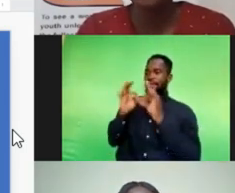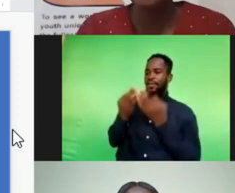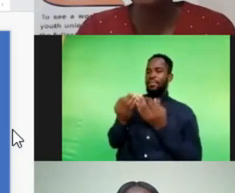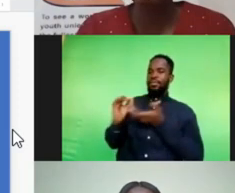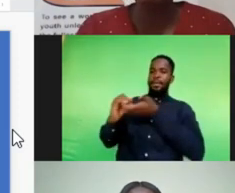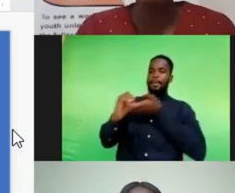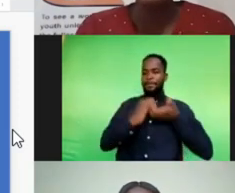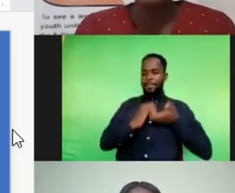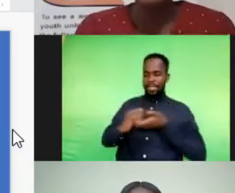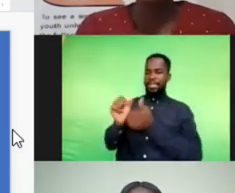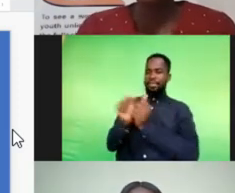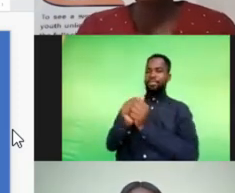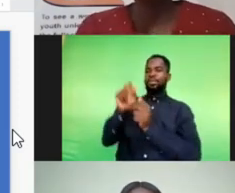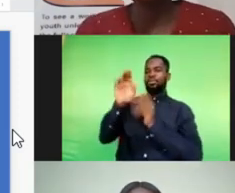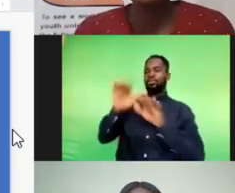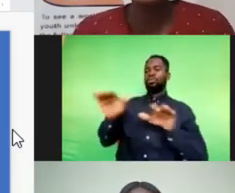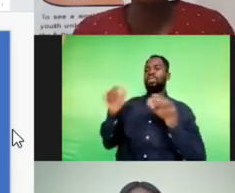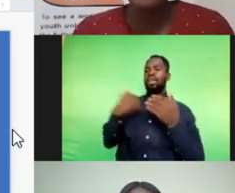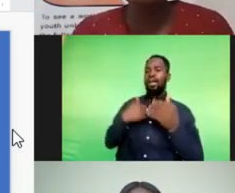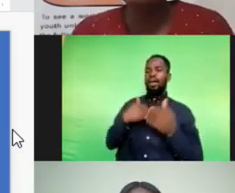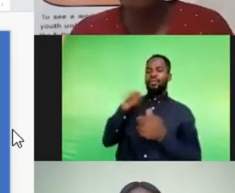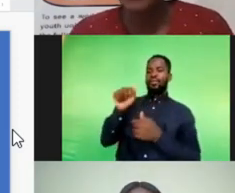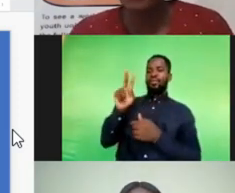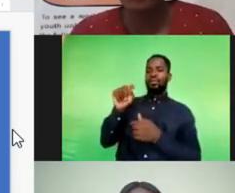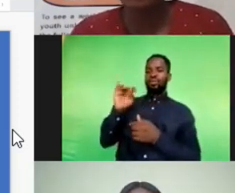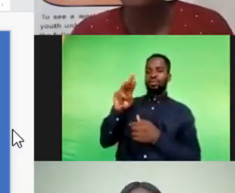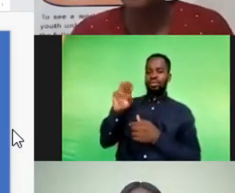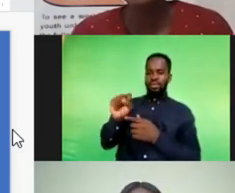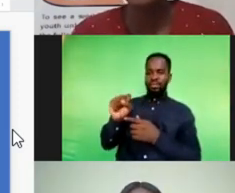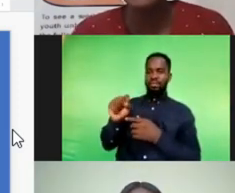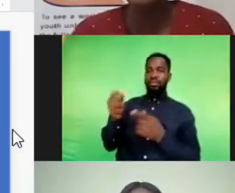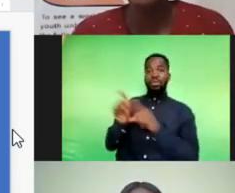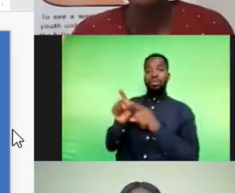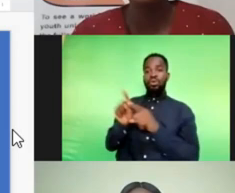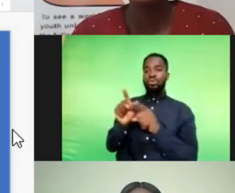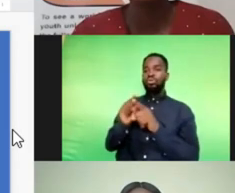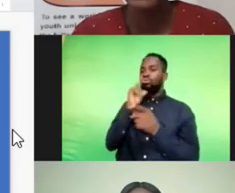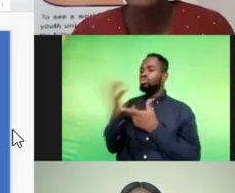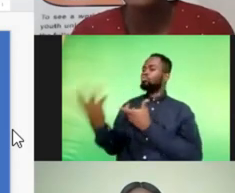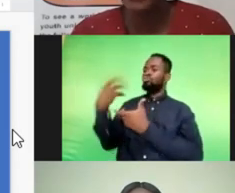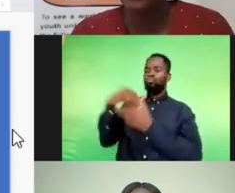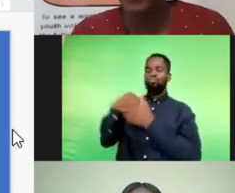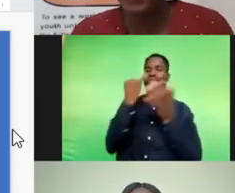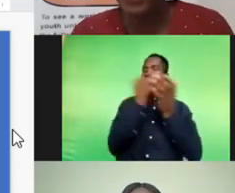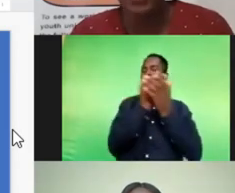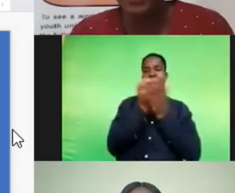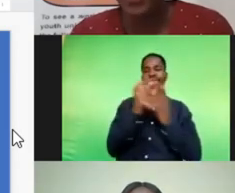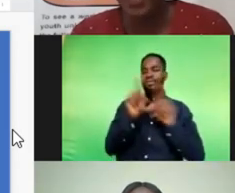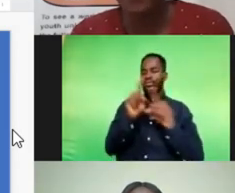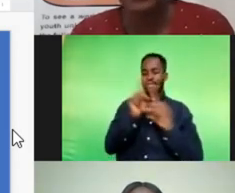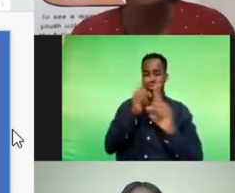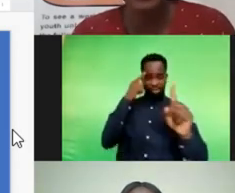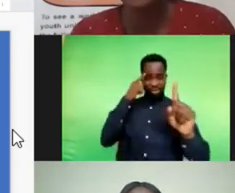with autism. And children with autism have long been known to respond to intervention that target specific skills